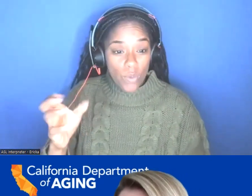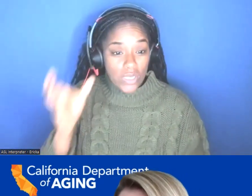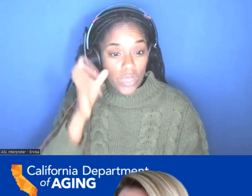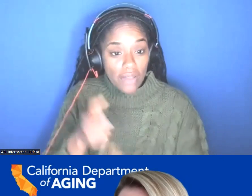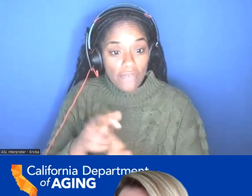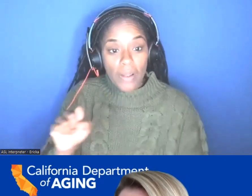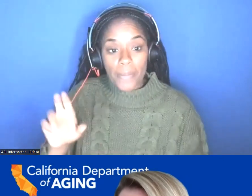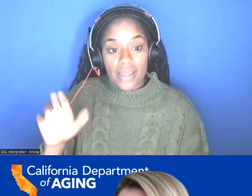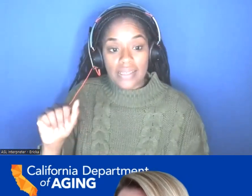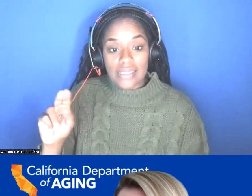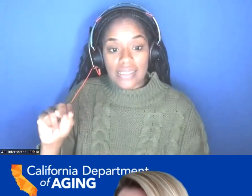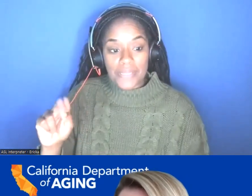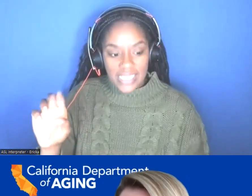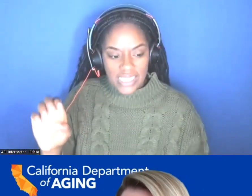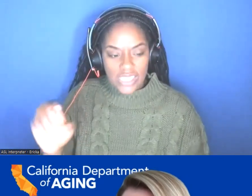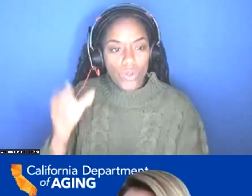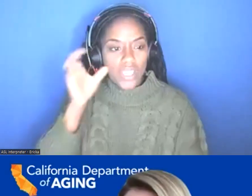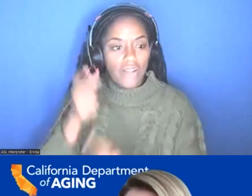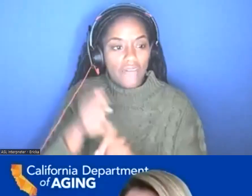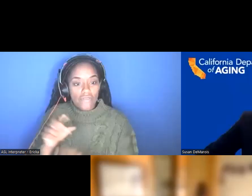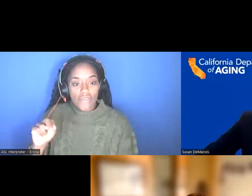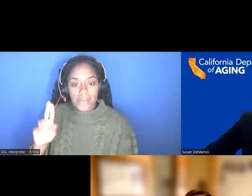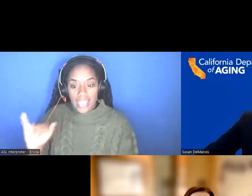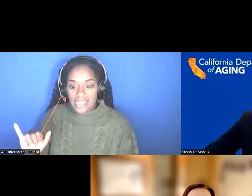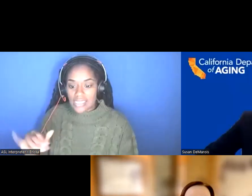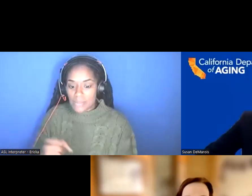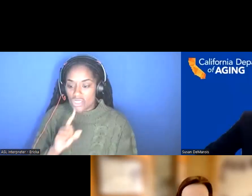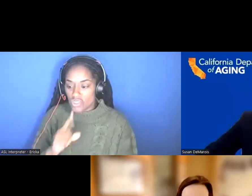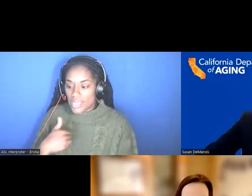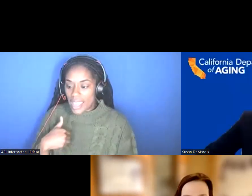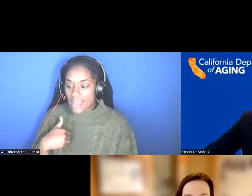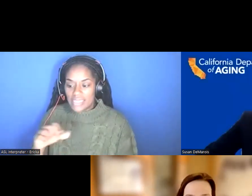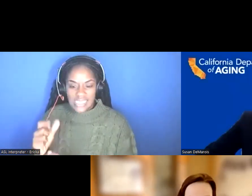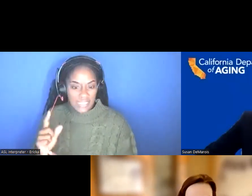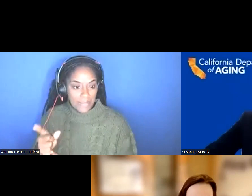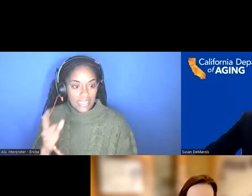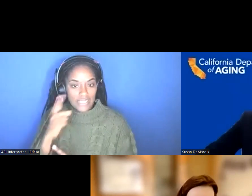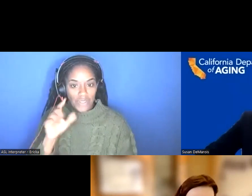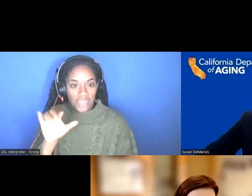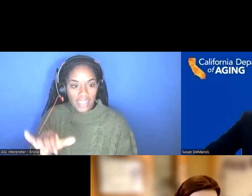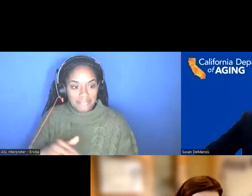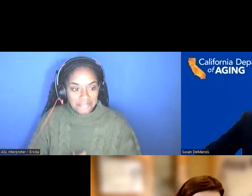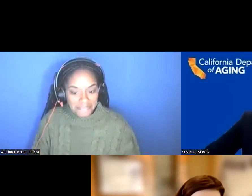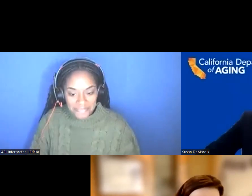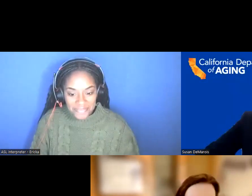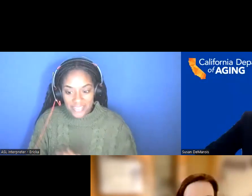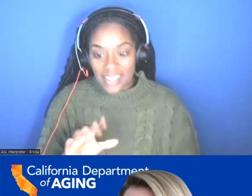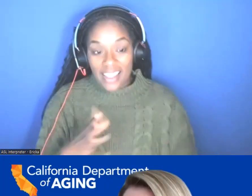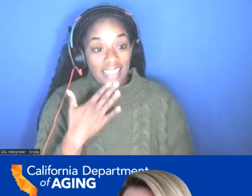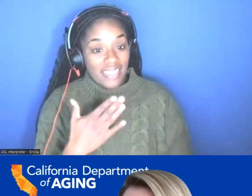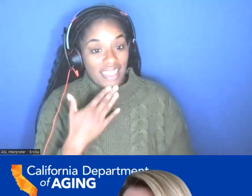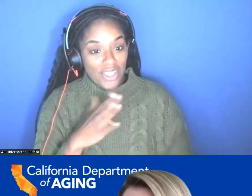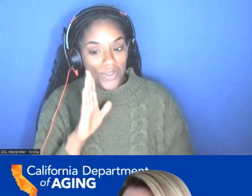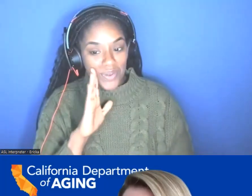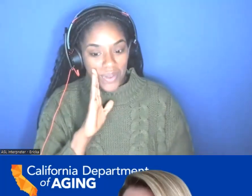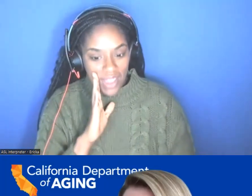and then we'll be sure we have at least good 10 minutes for that part. Thank you, Susan. I will yield to the gentleman from